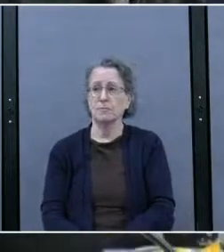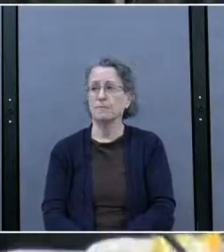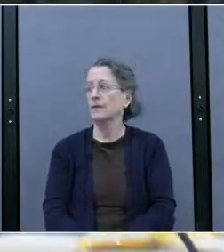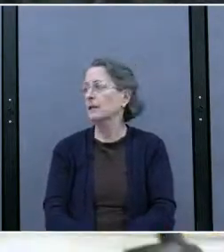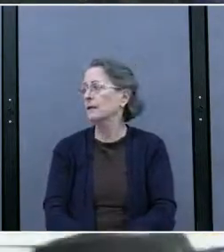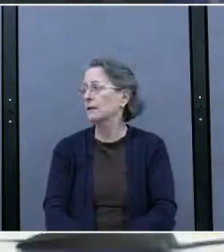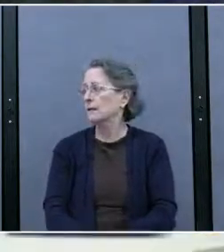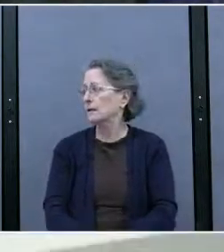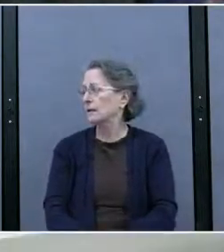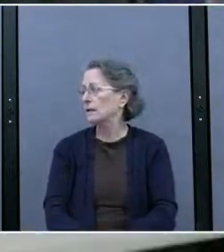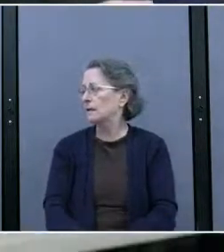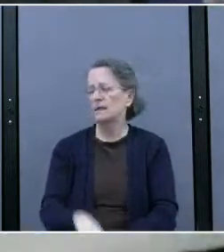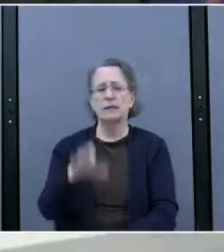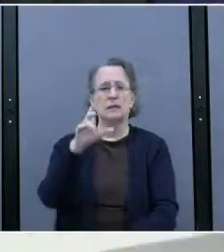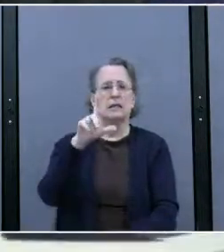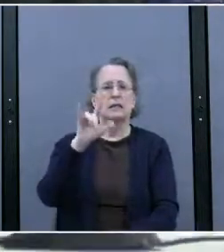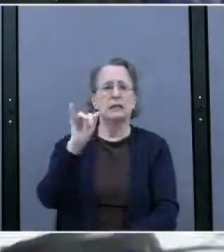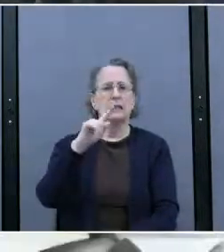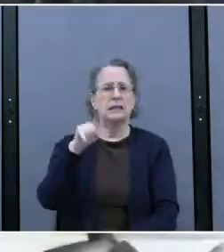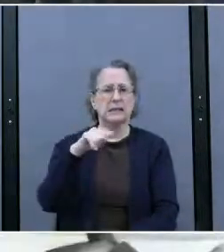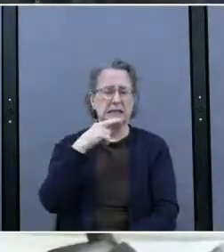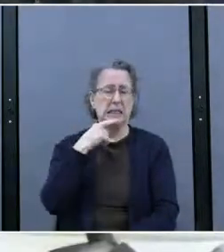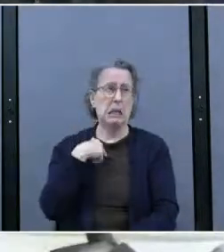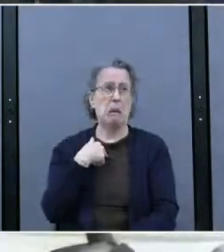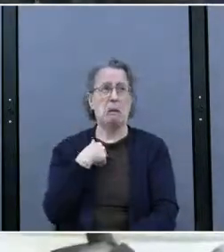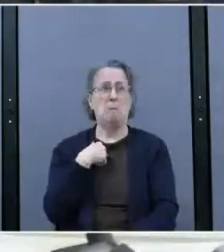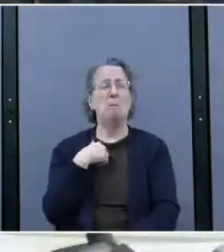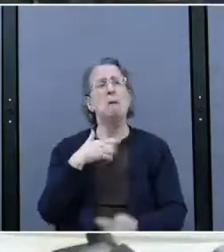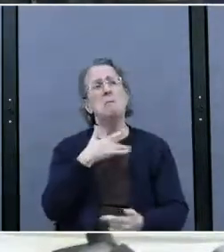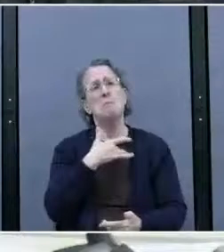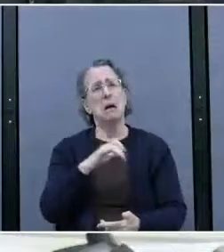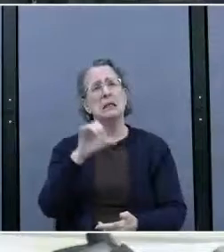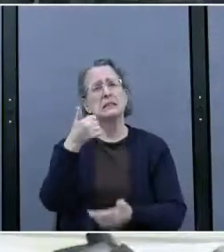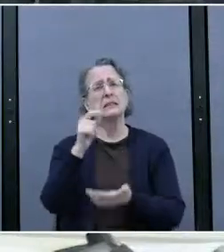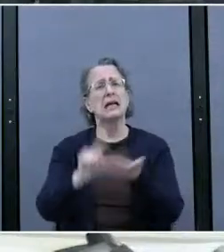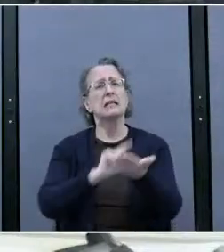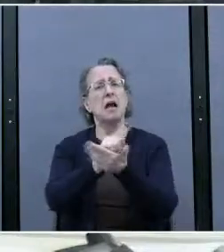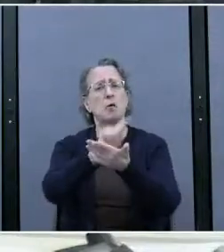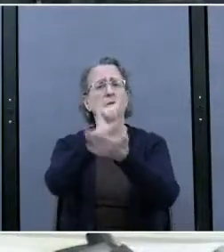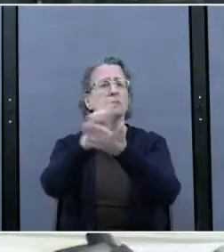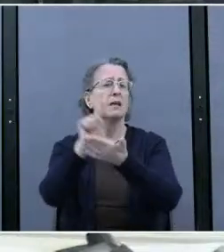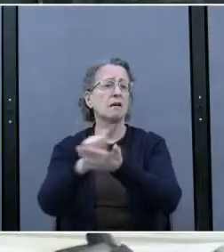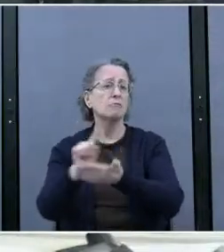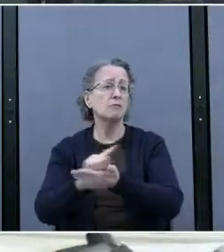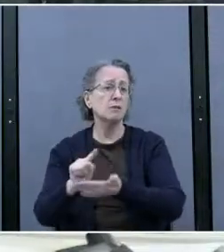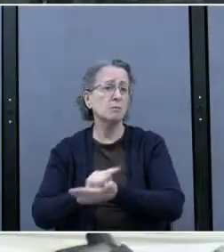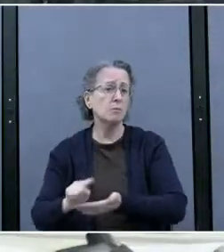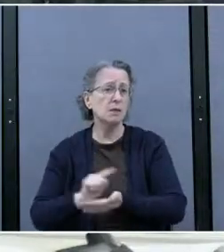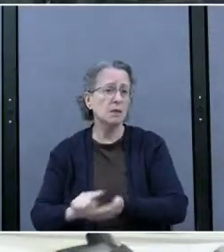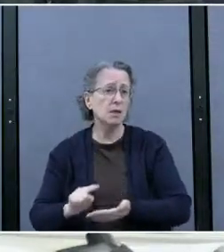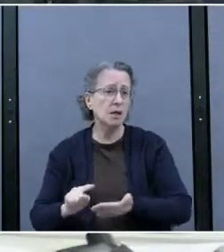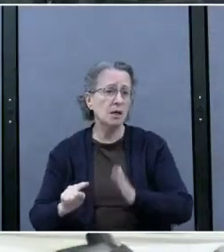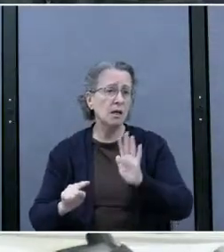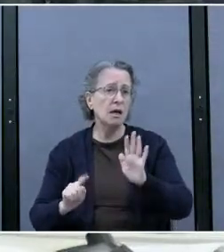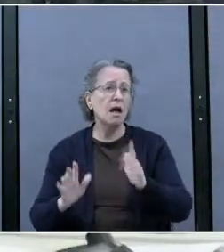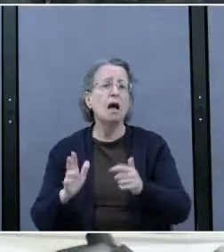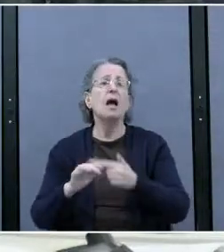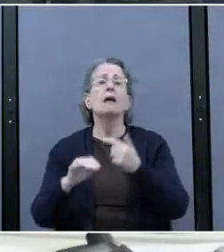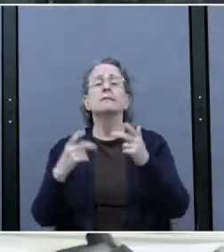sorry. I probably spend about 10 hours a week, and there's 52 weeks in the year, so that's